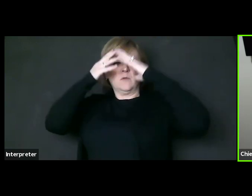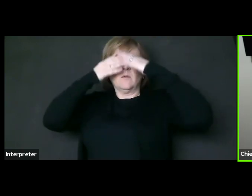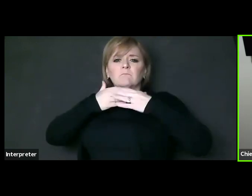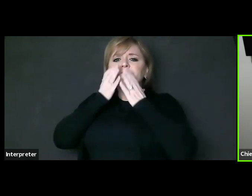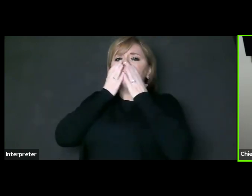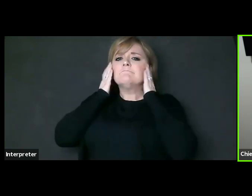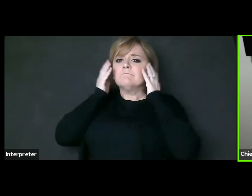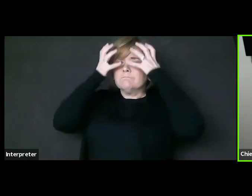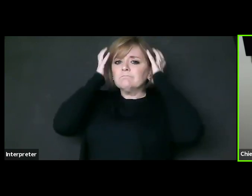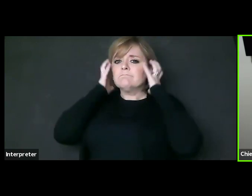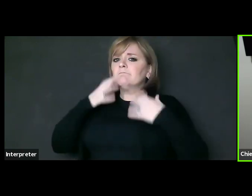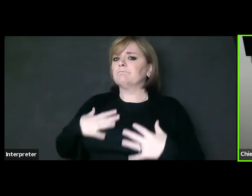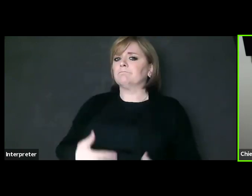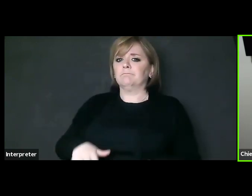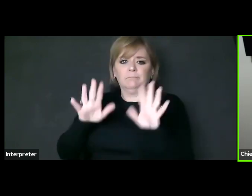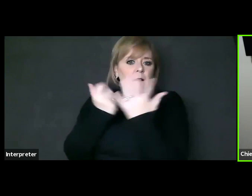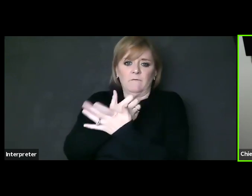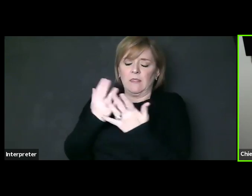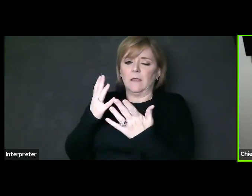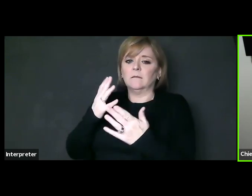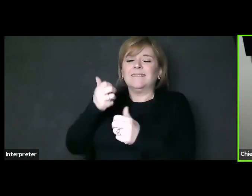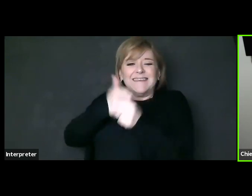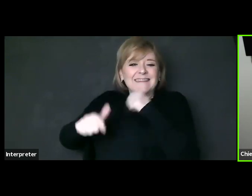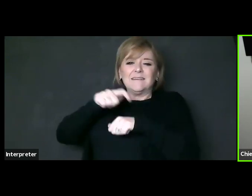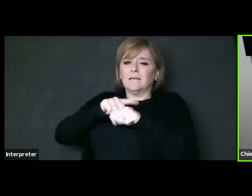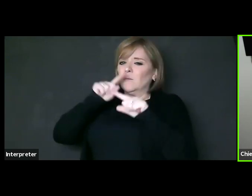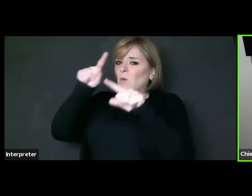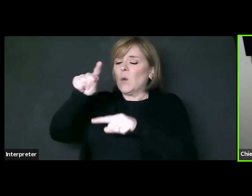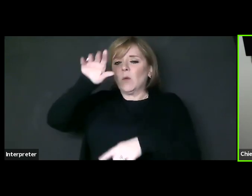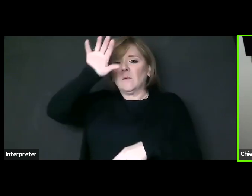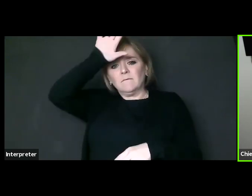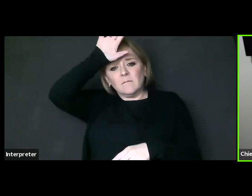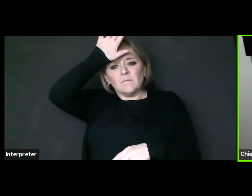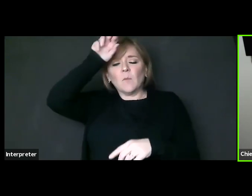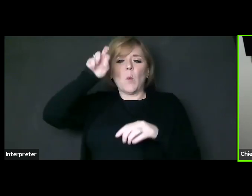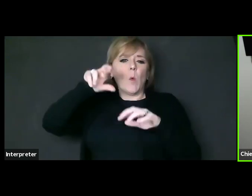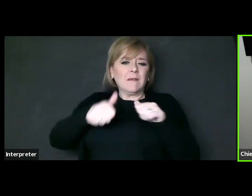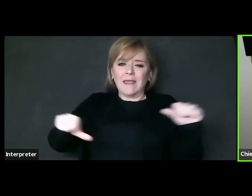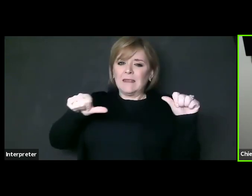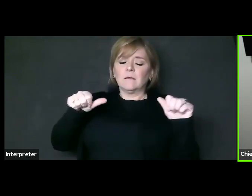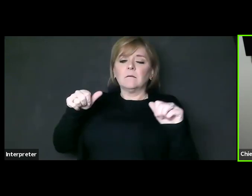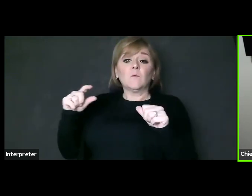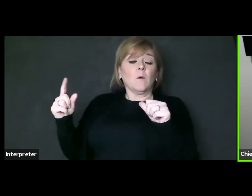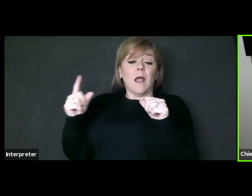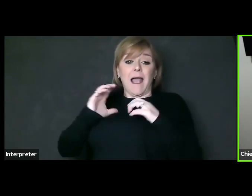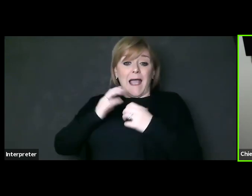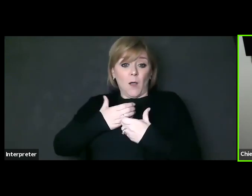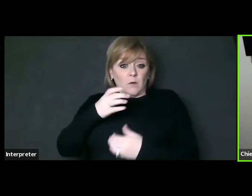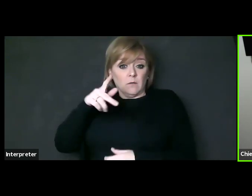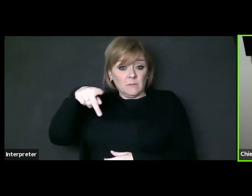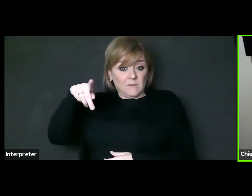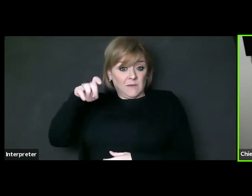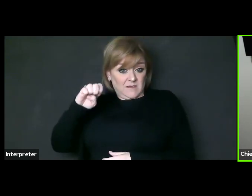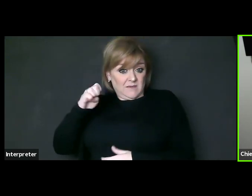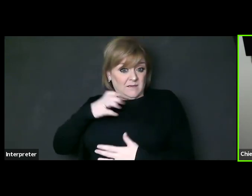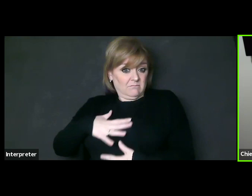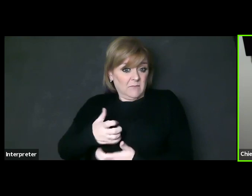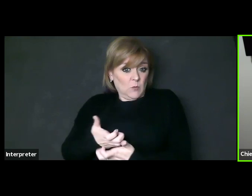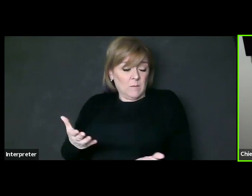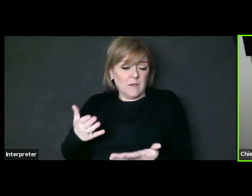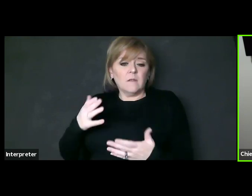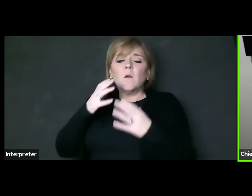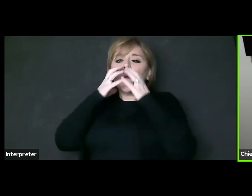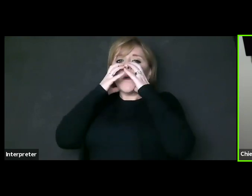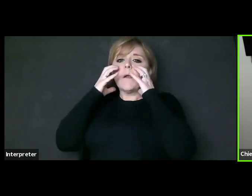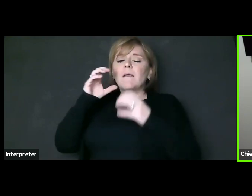and every fire call as well. For our personal protective equipment, we're using SCBA or self-contained